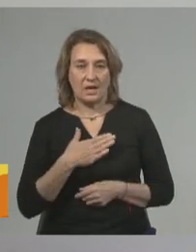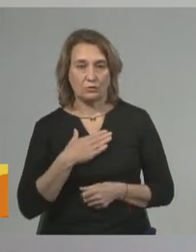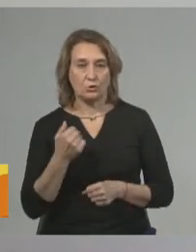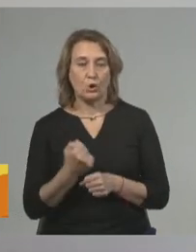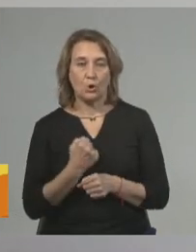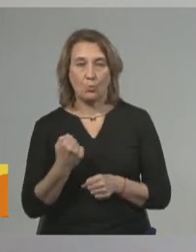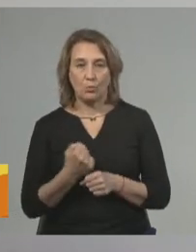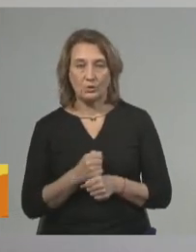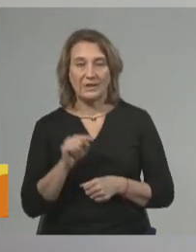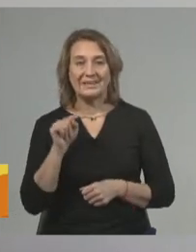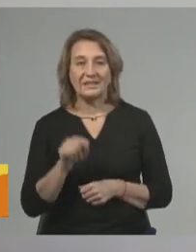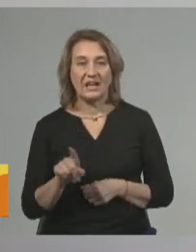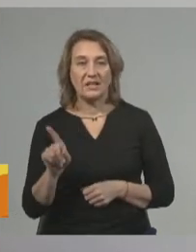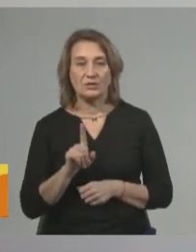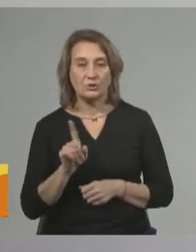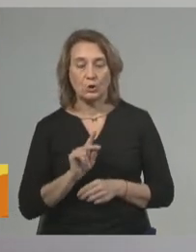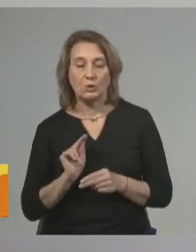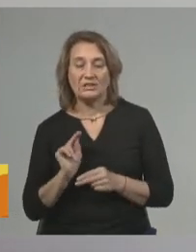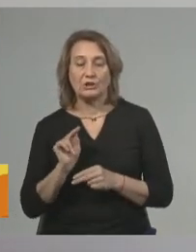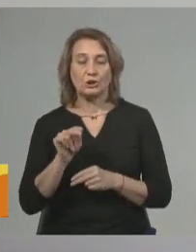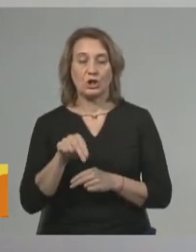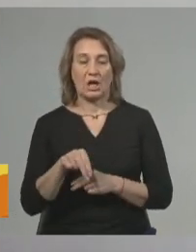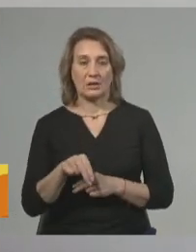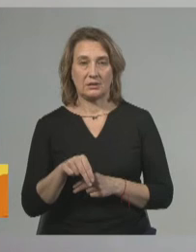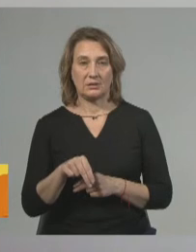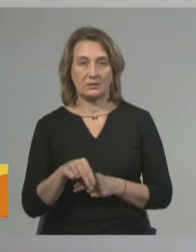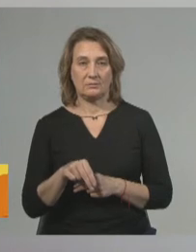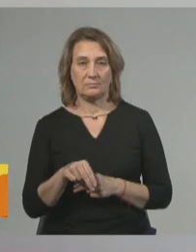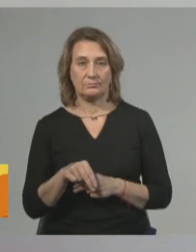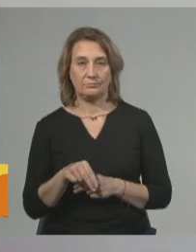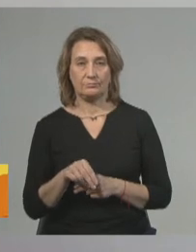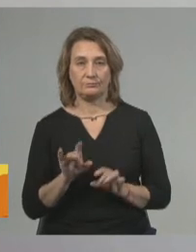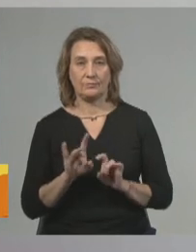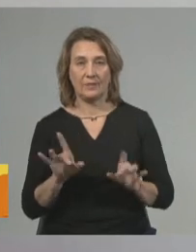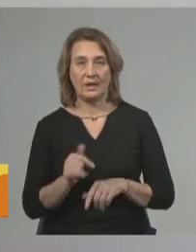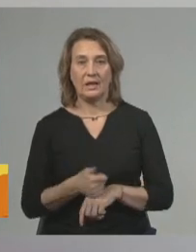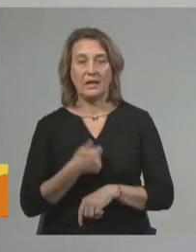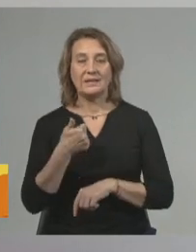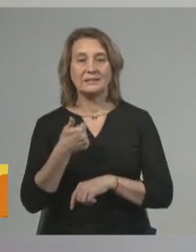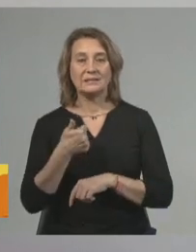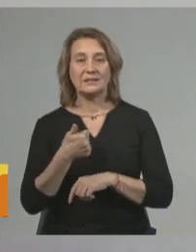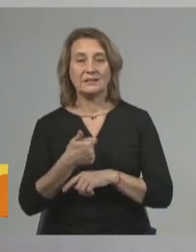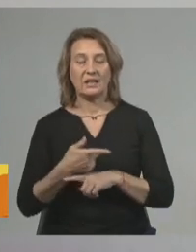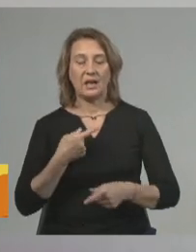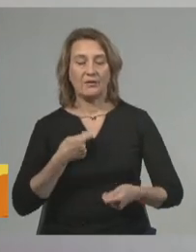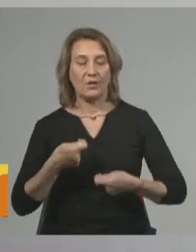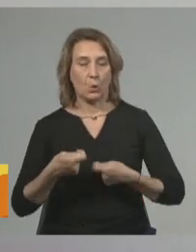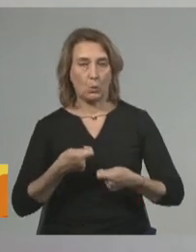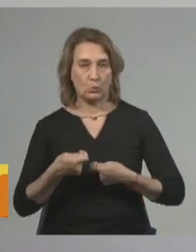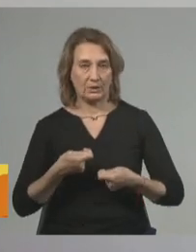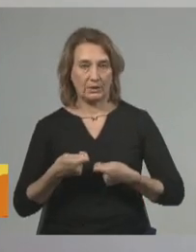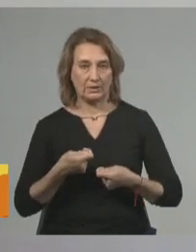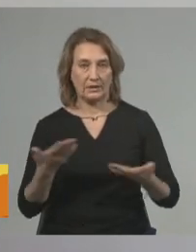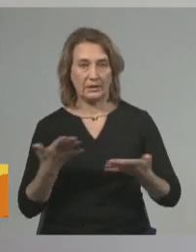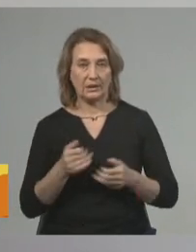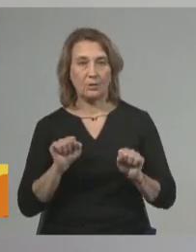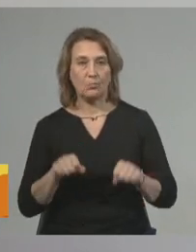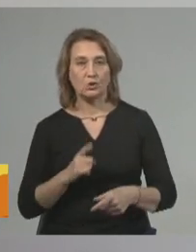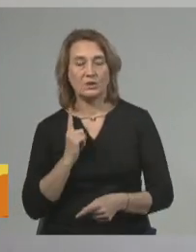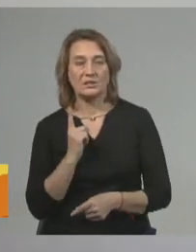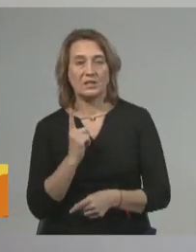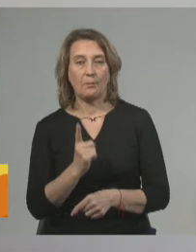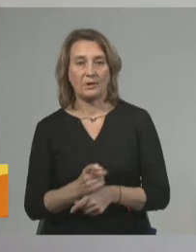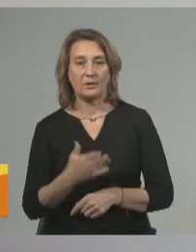to uh state censorship which has for example taking us off the air on television platforms such as youtube have